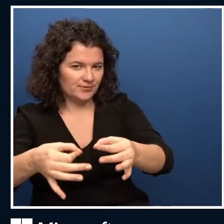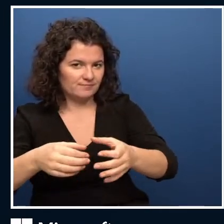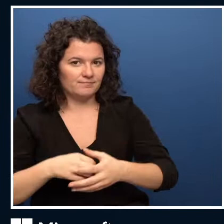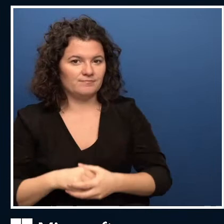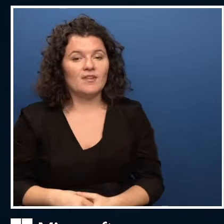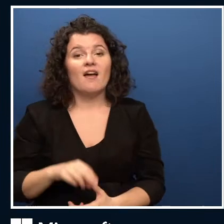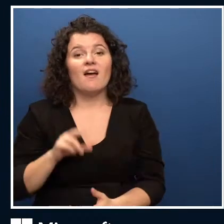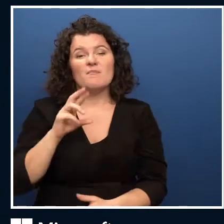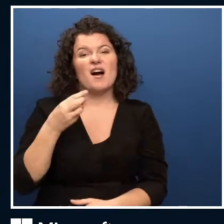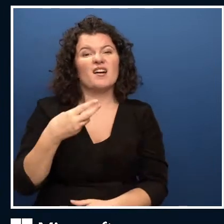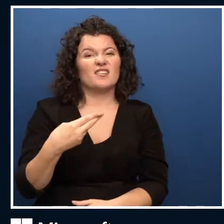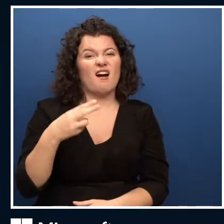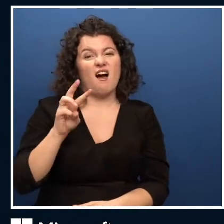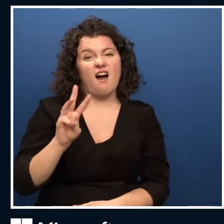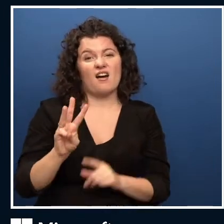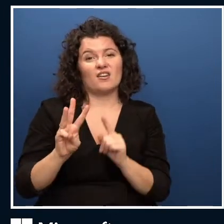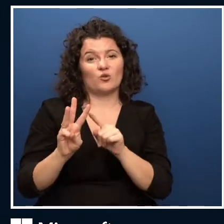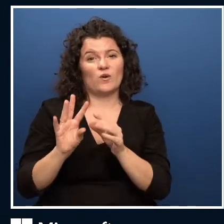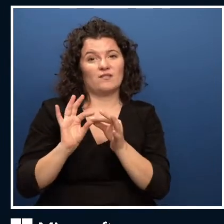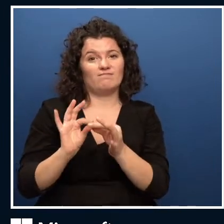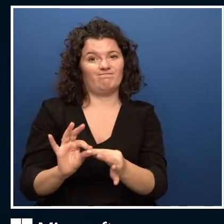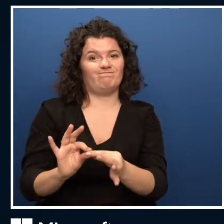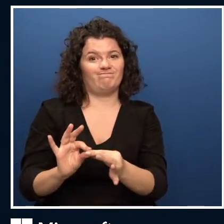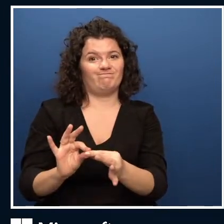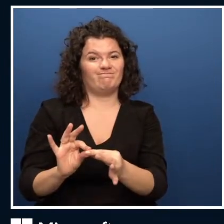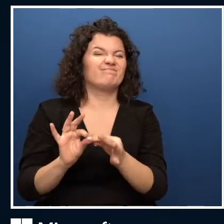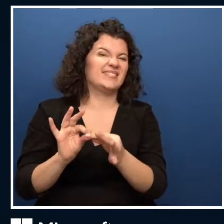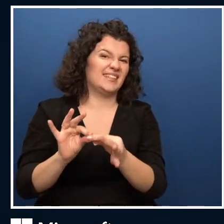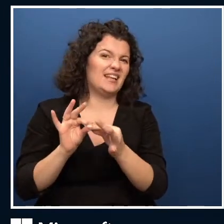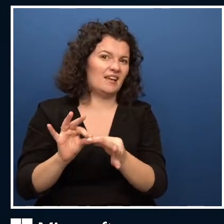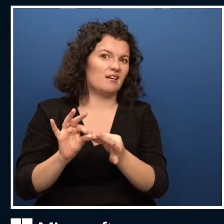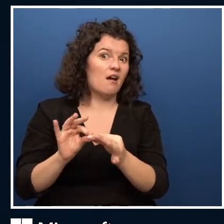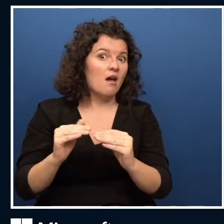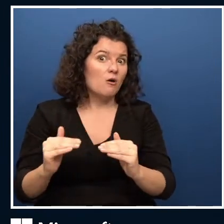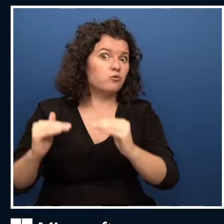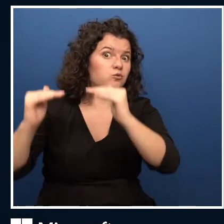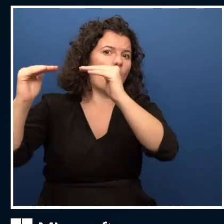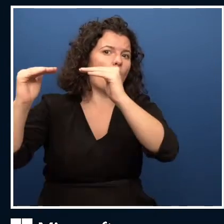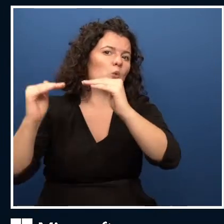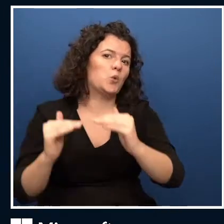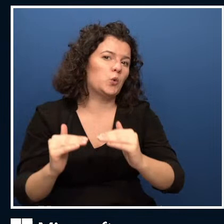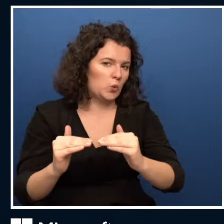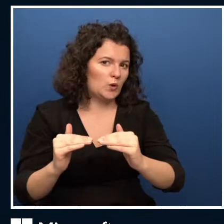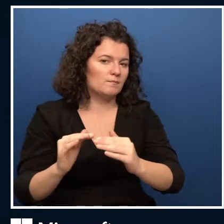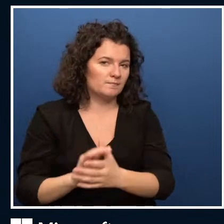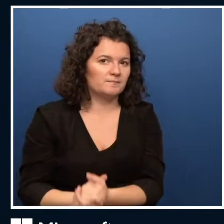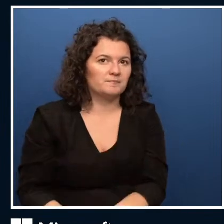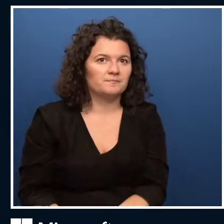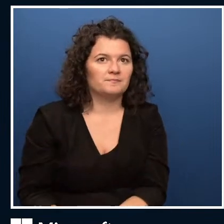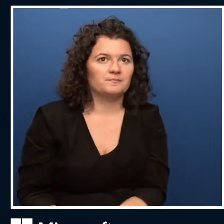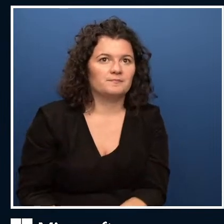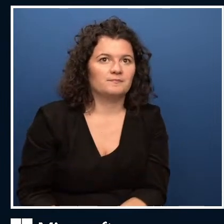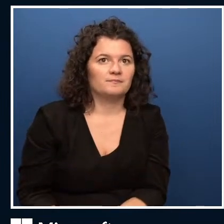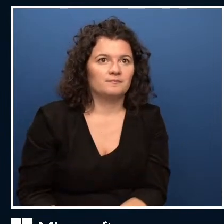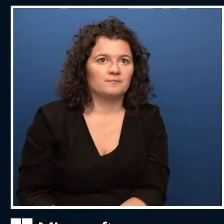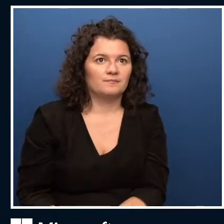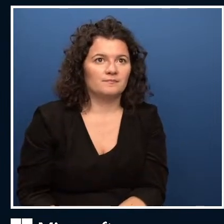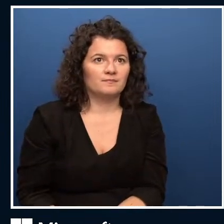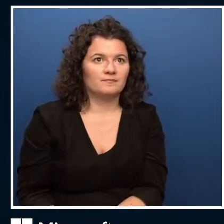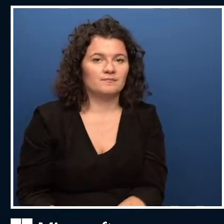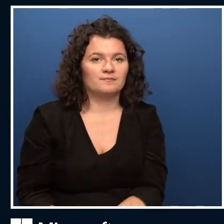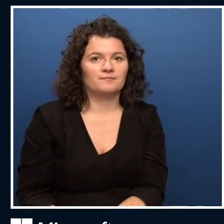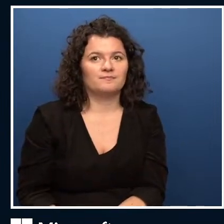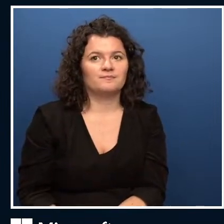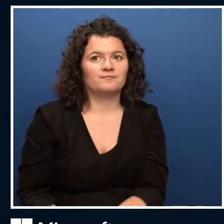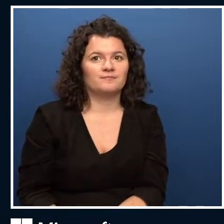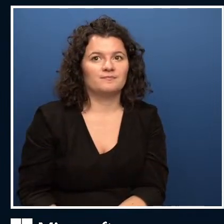potential enables us to make some more experiments in this area. So from my point of view, this is